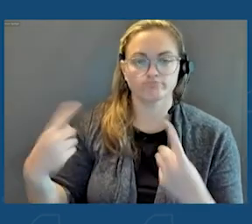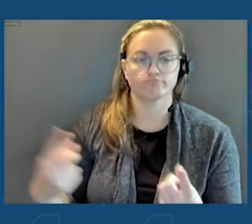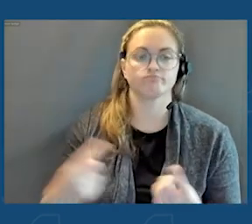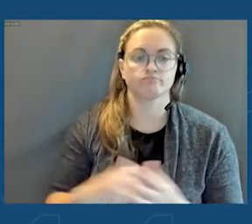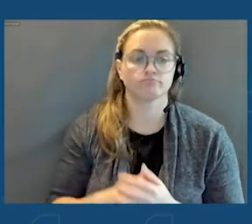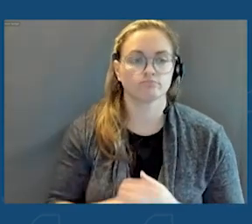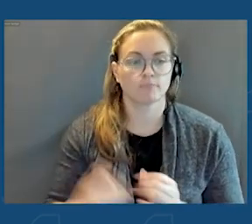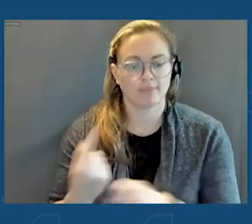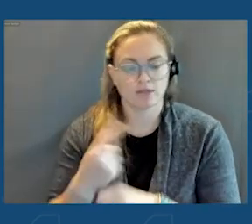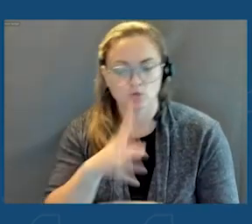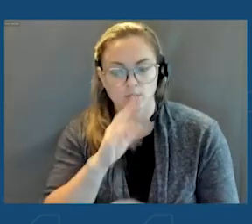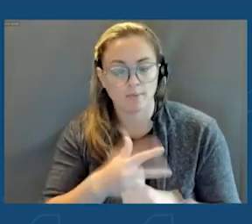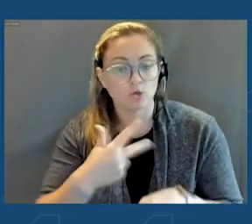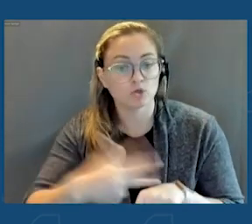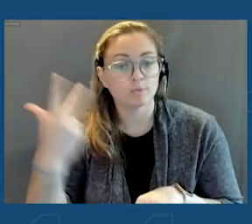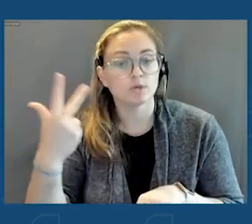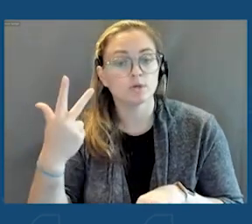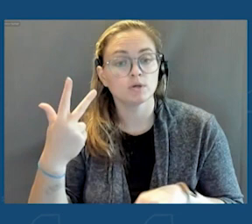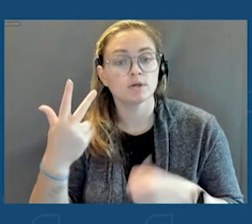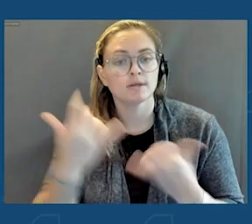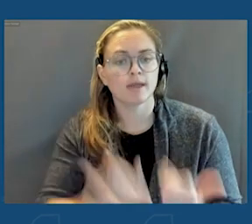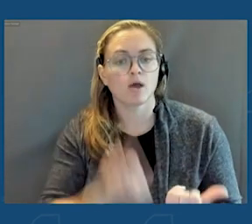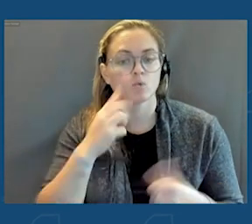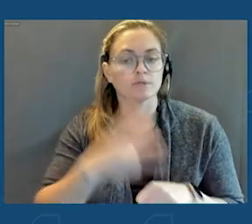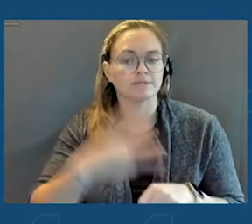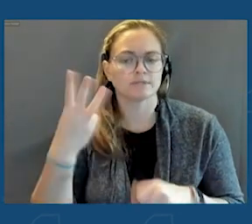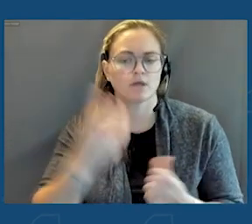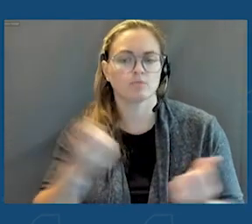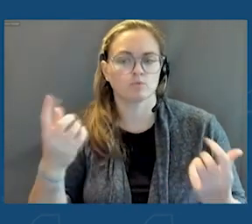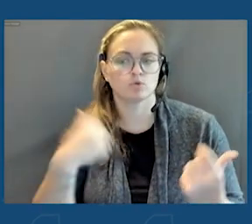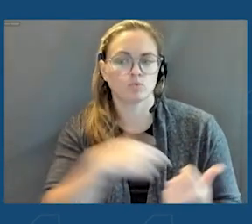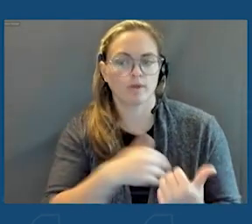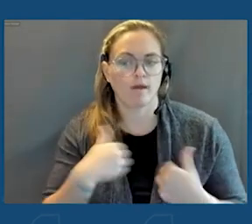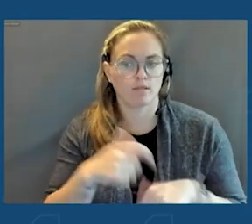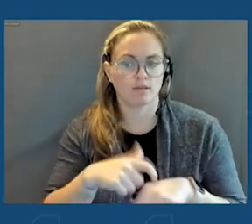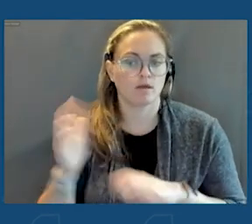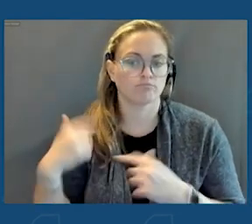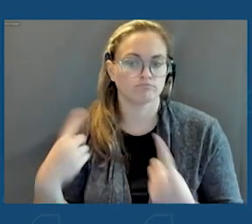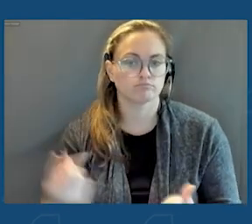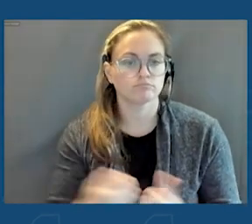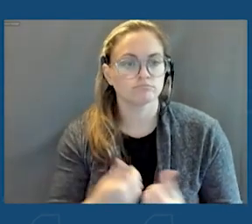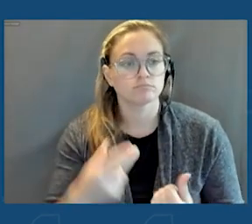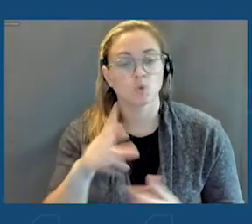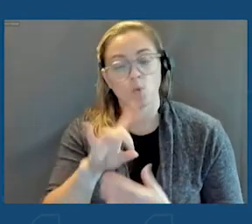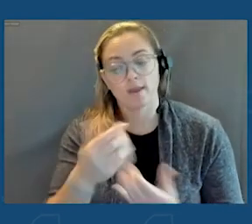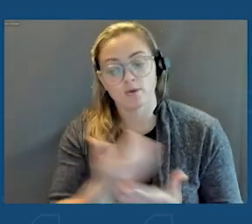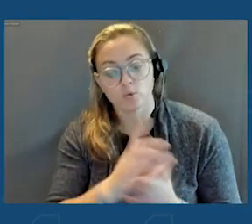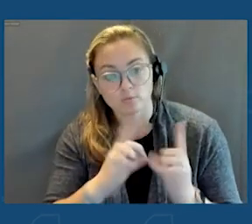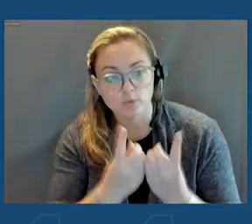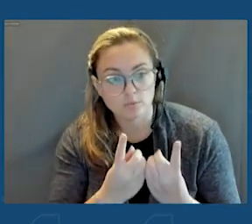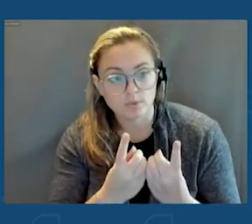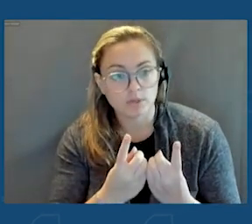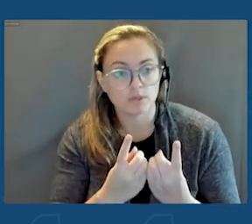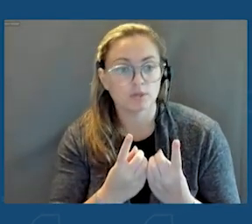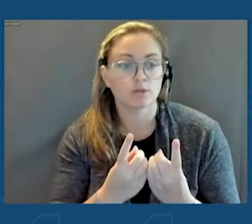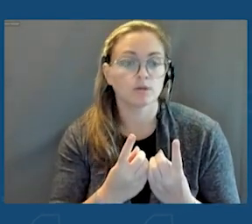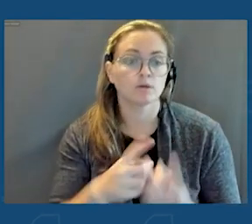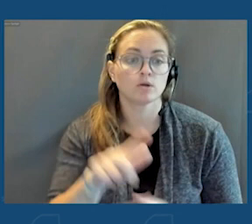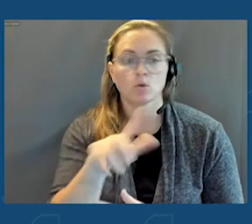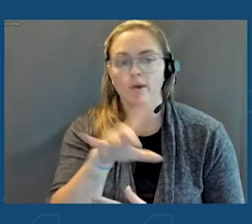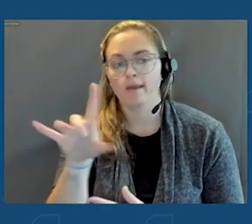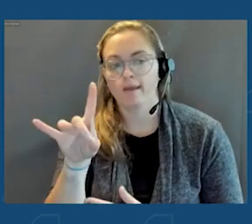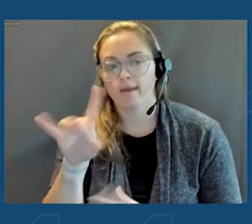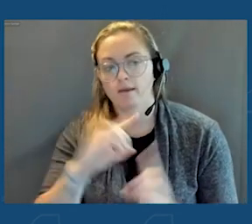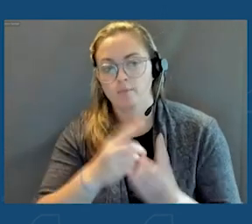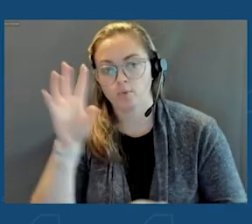about tripling it. This time we now have 6 times as much as we had at the time. 8 new departments. Will now be 28 departments.